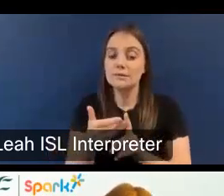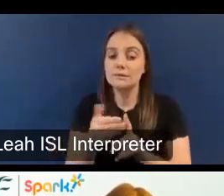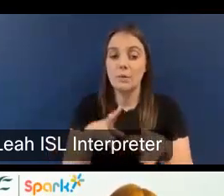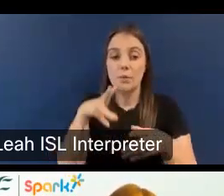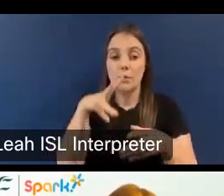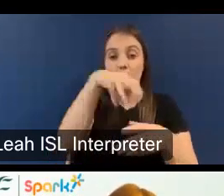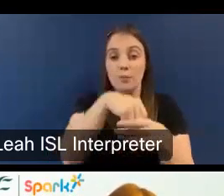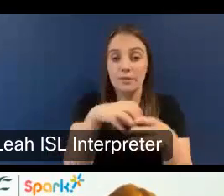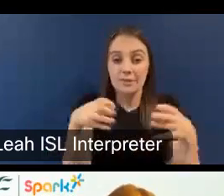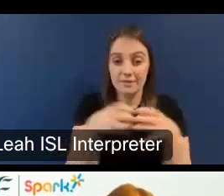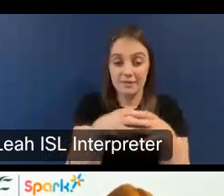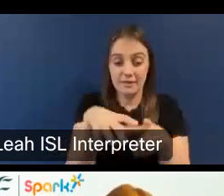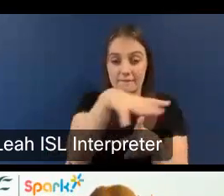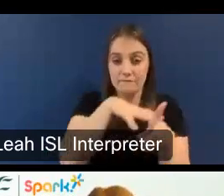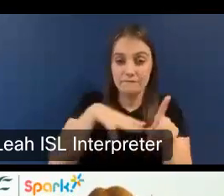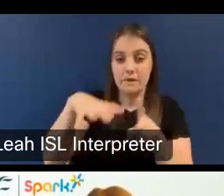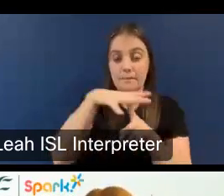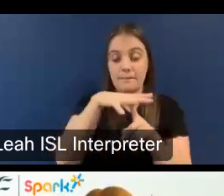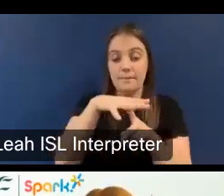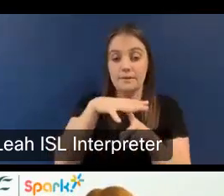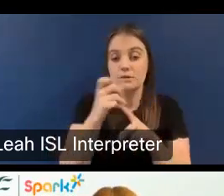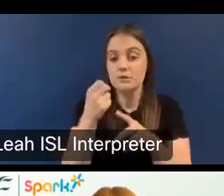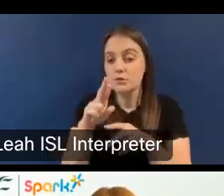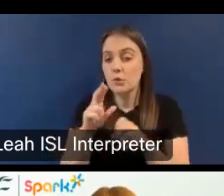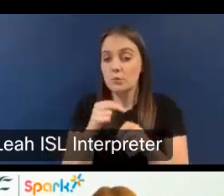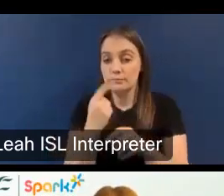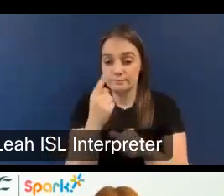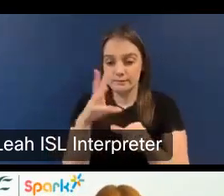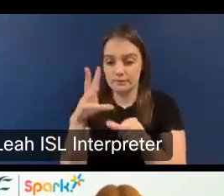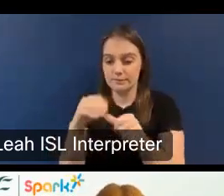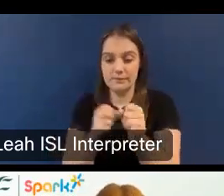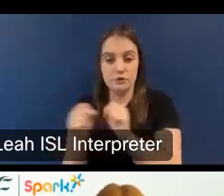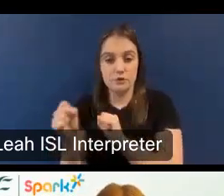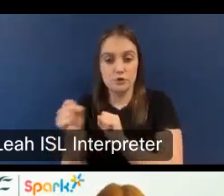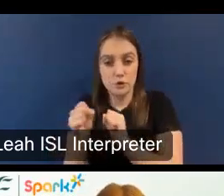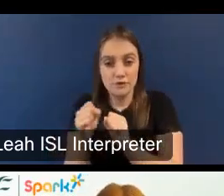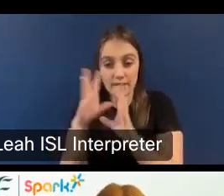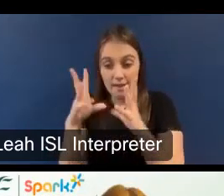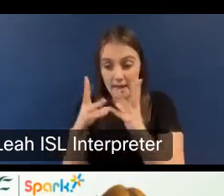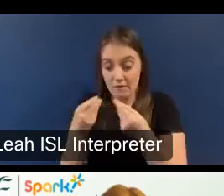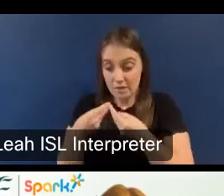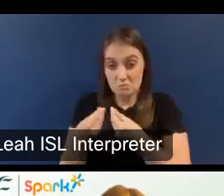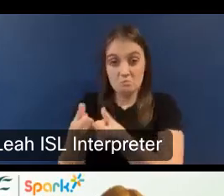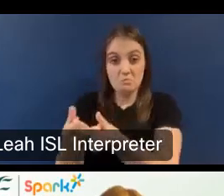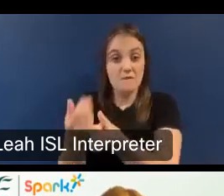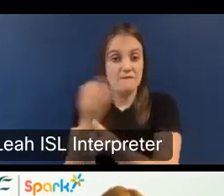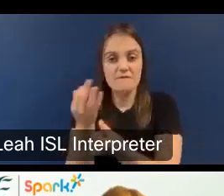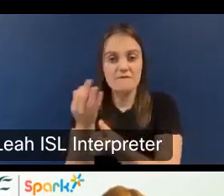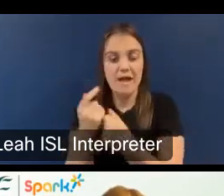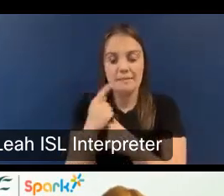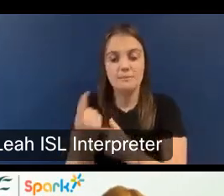of, let's say, environment or that service, we have everything kind of going fine. But in the end of the